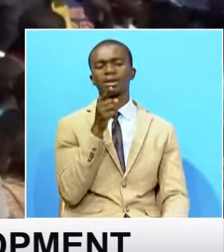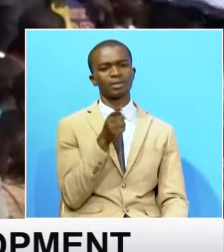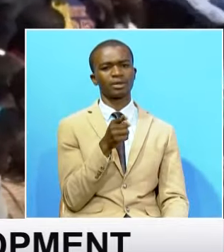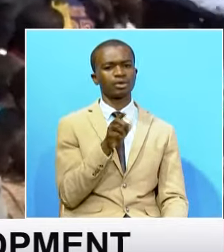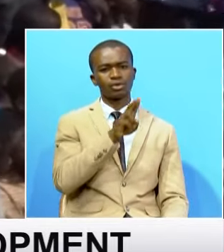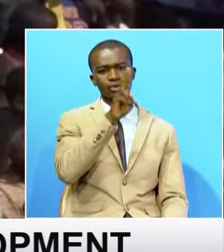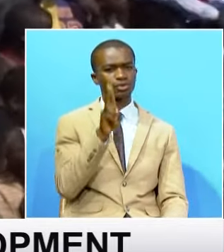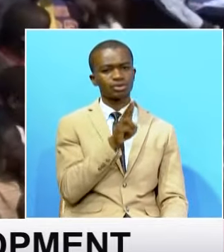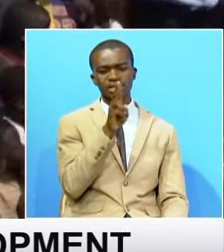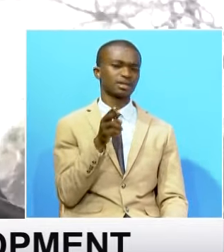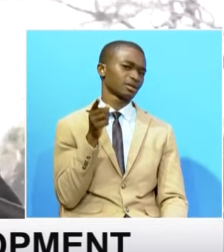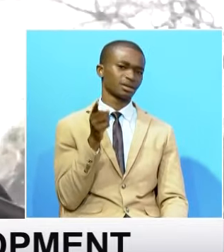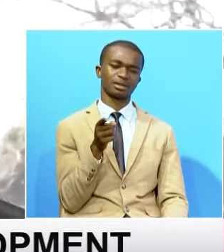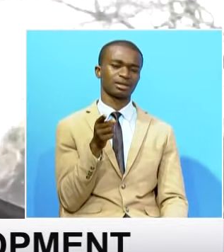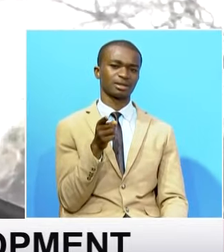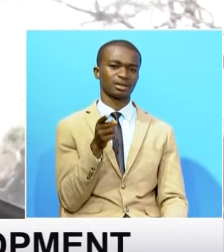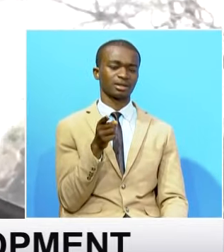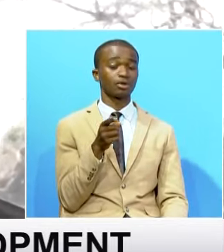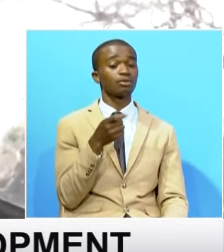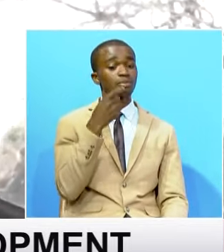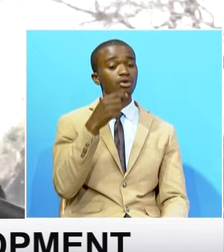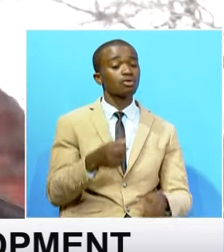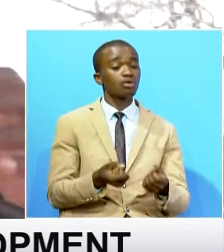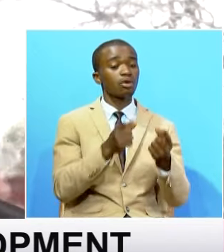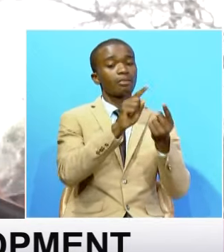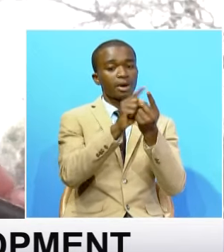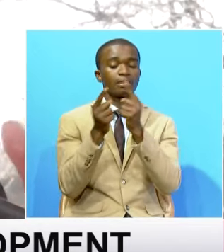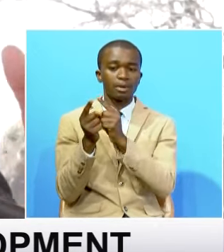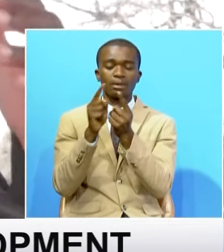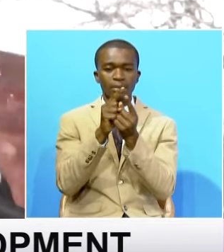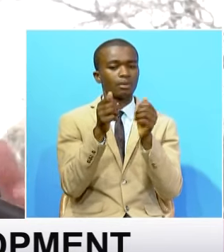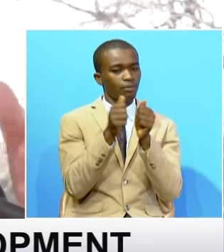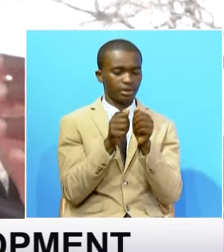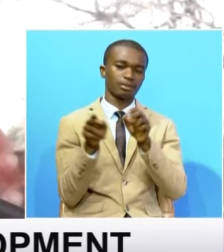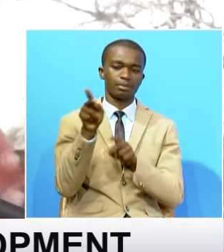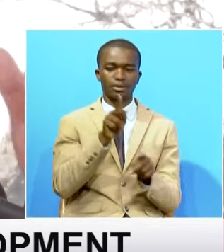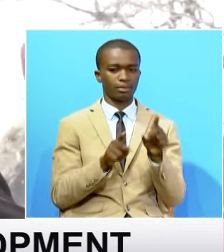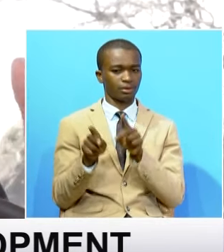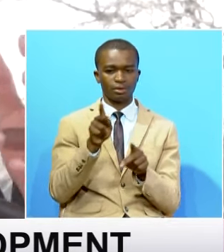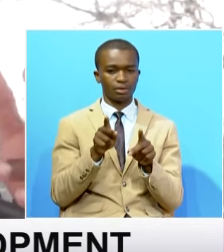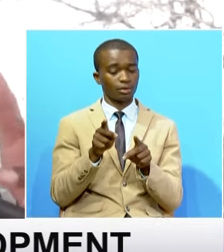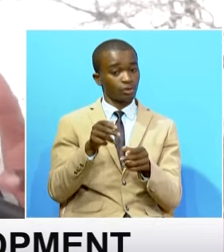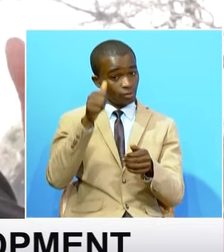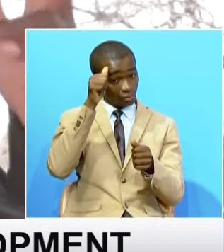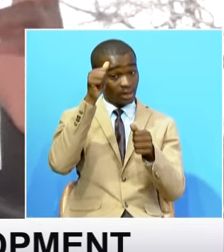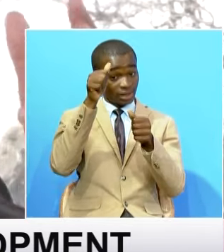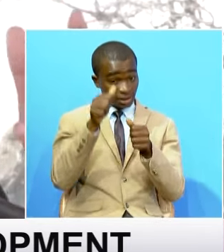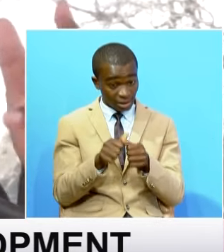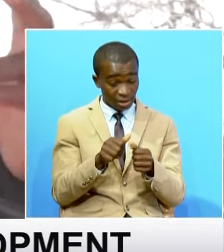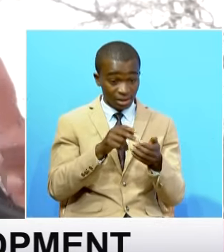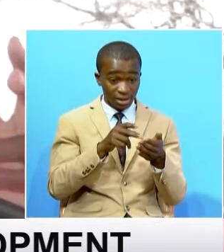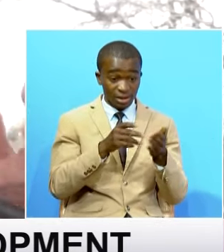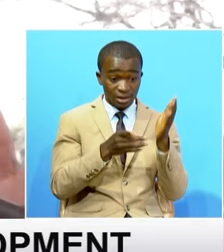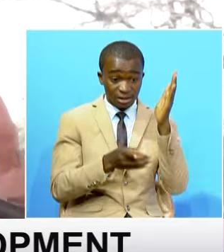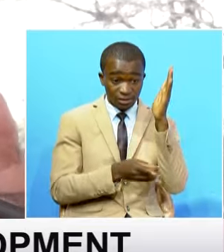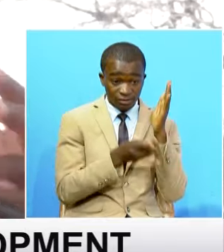anywhere. Mwalancha nyana van too. Then we agree a solid program of what we can do here. This place is